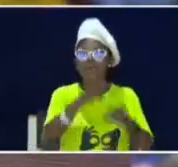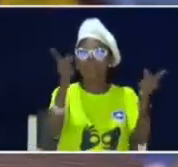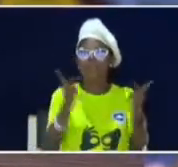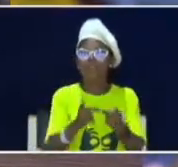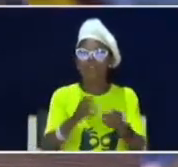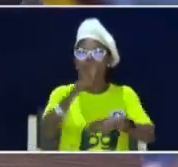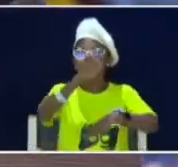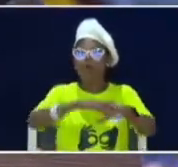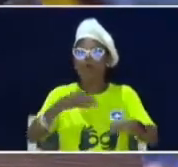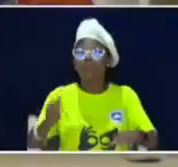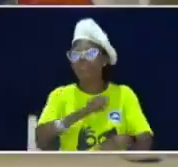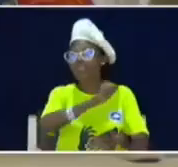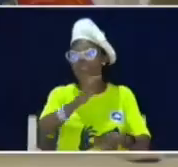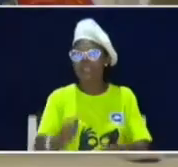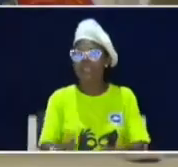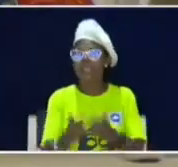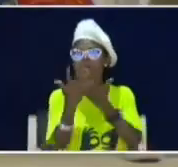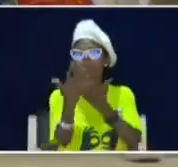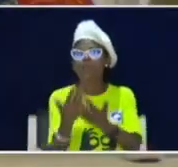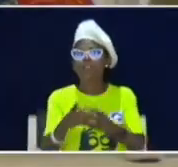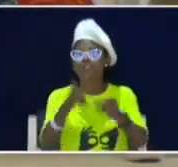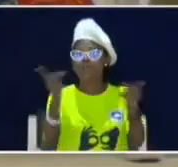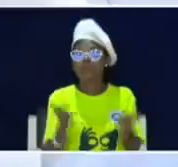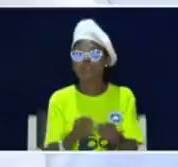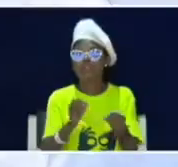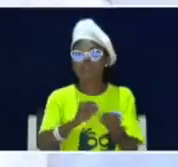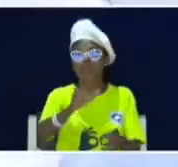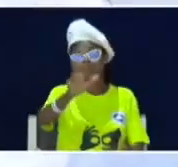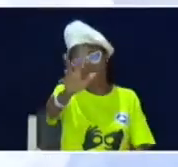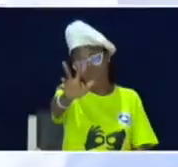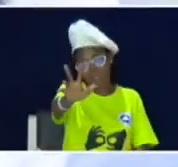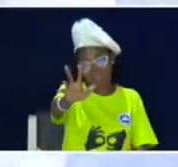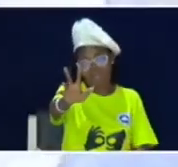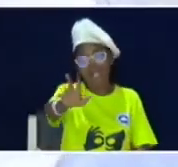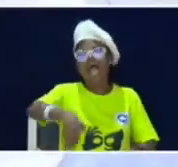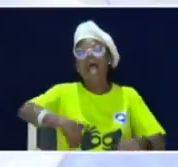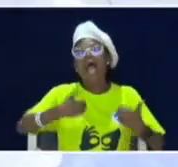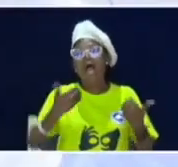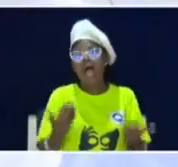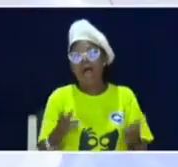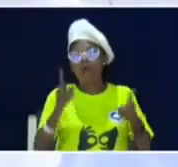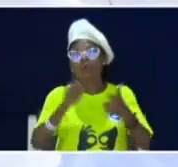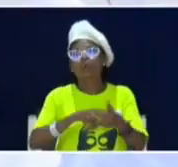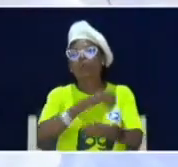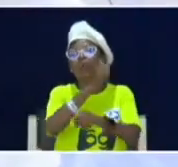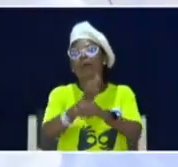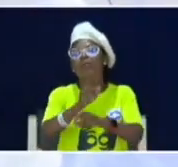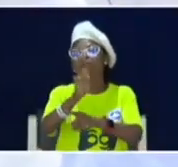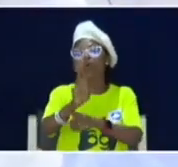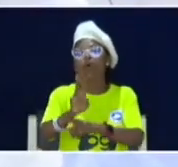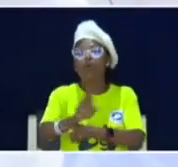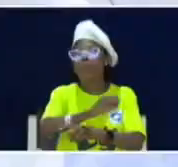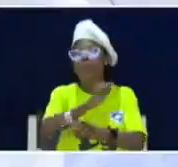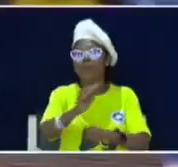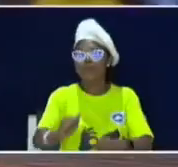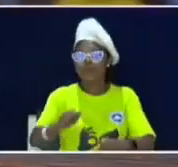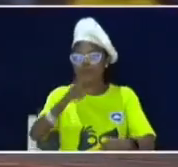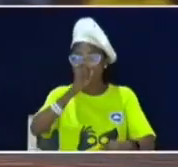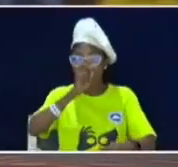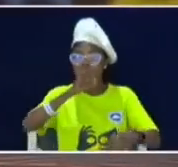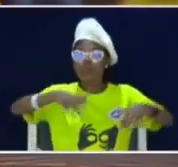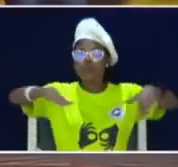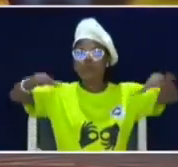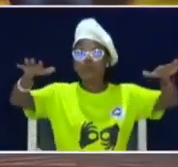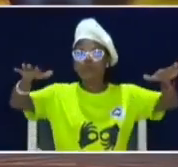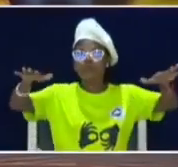sir. Number three, how to mount up on the eagle's wing. Set your gaze